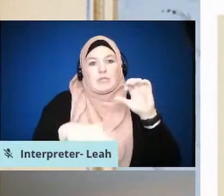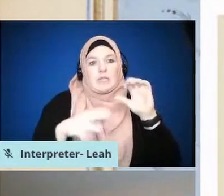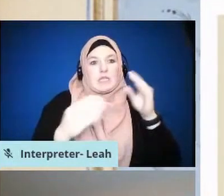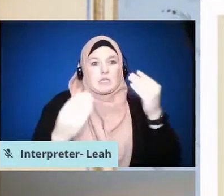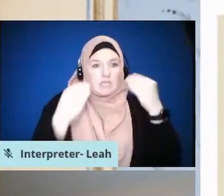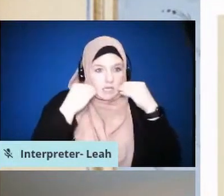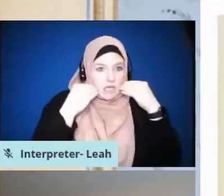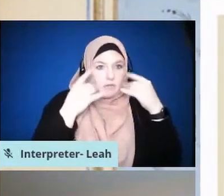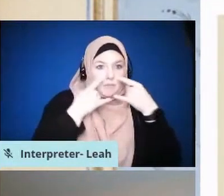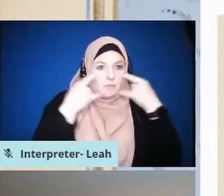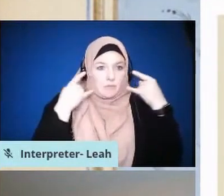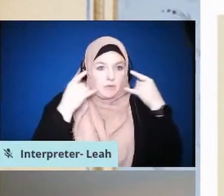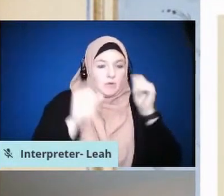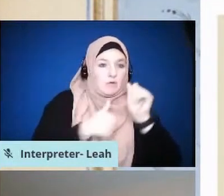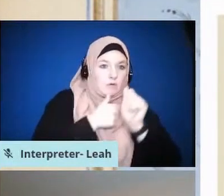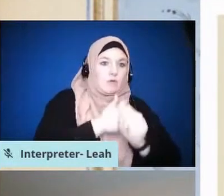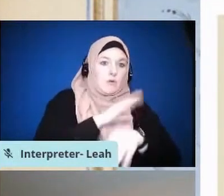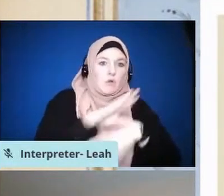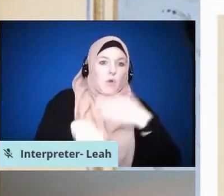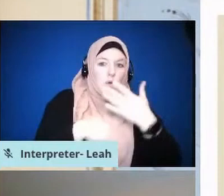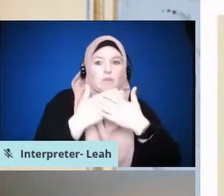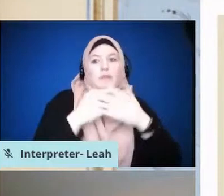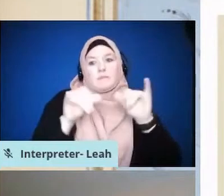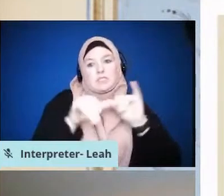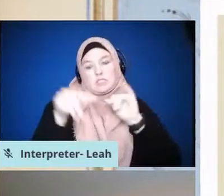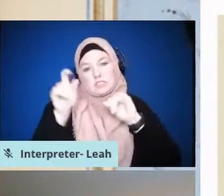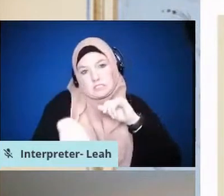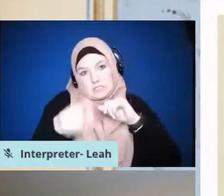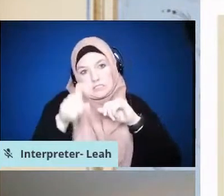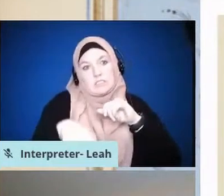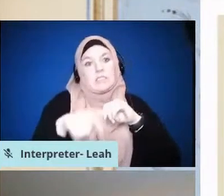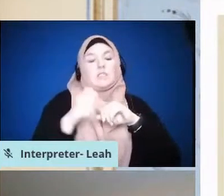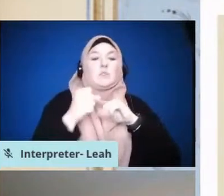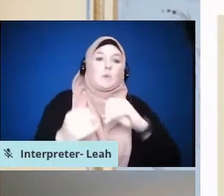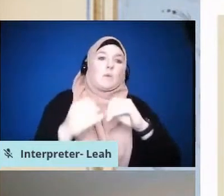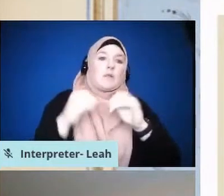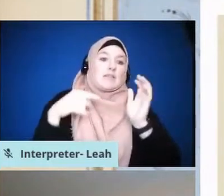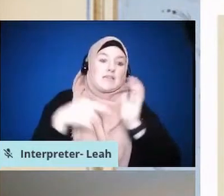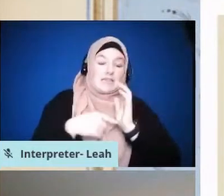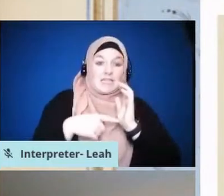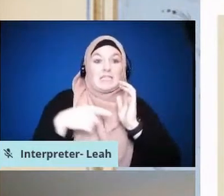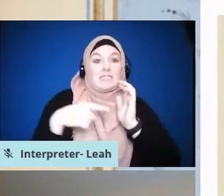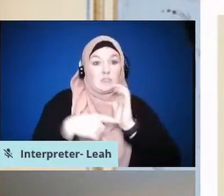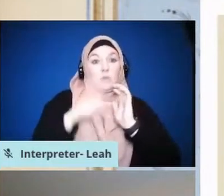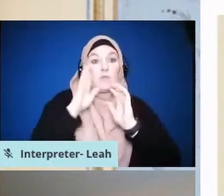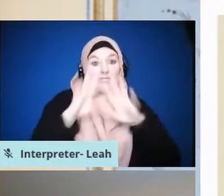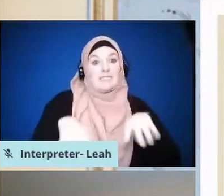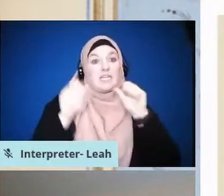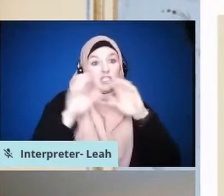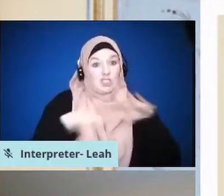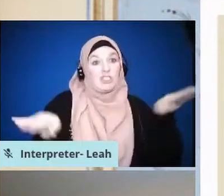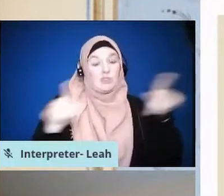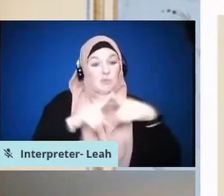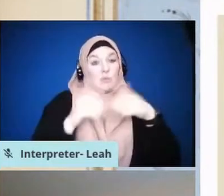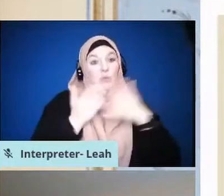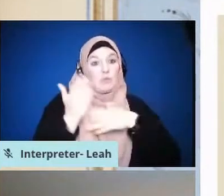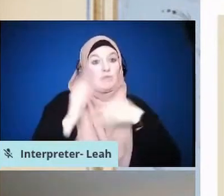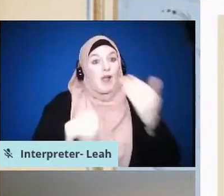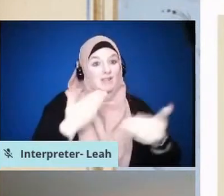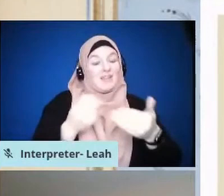the all the they comply to all the measures needed. So this will take children through the process